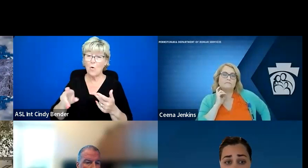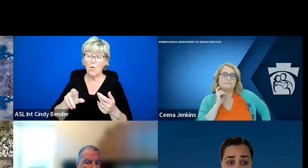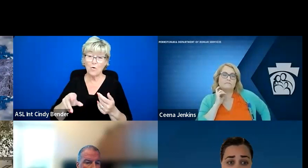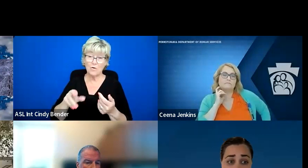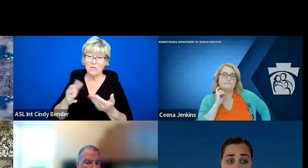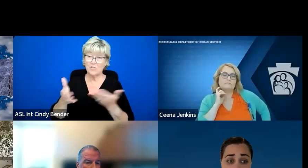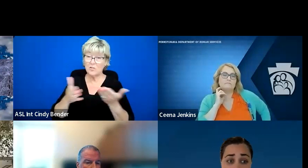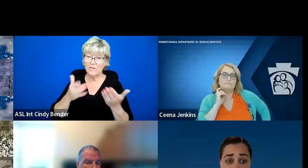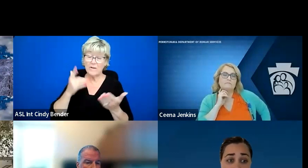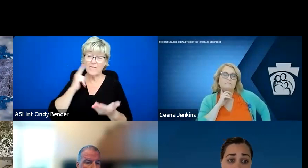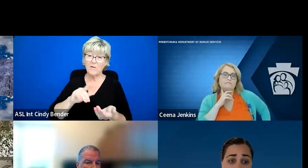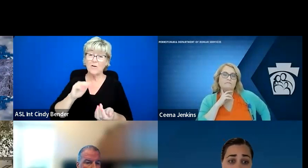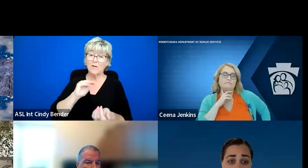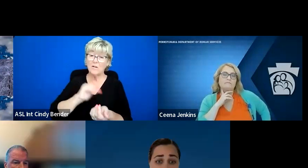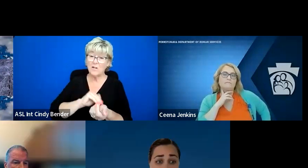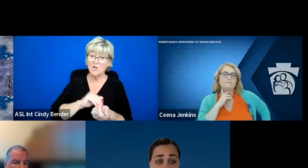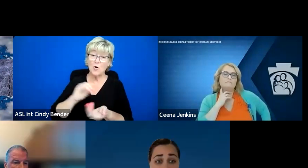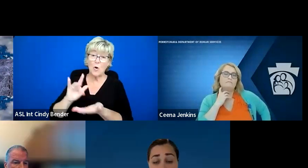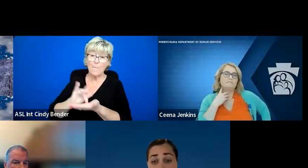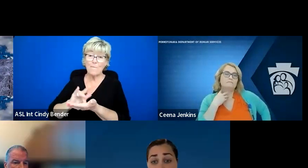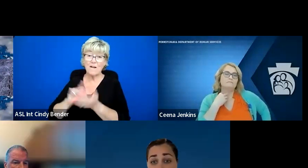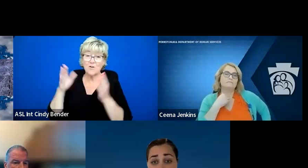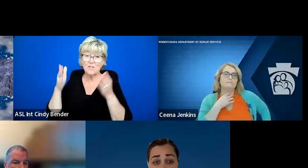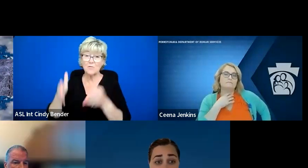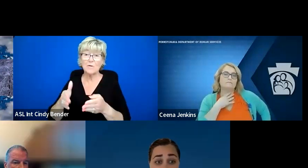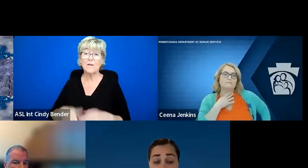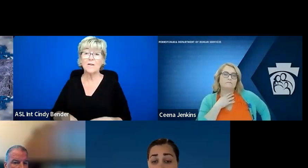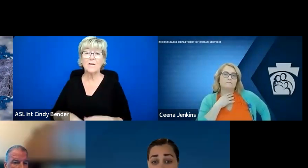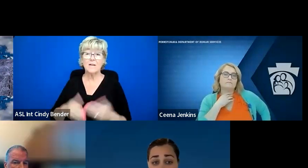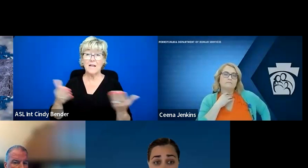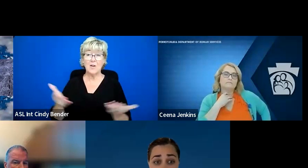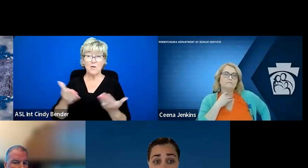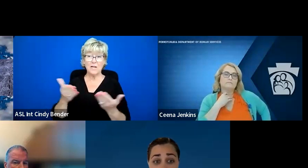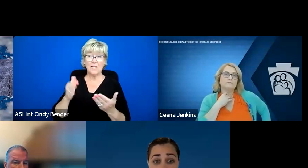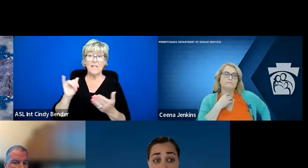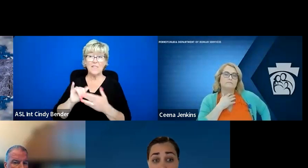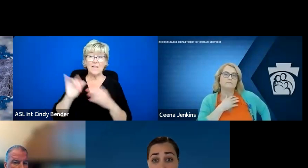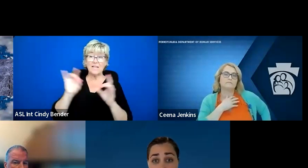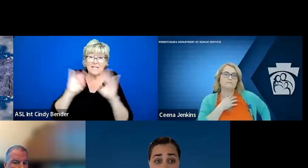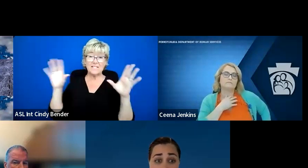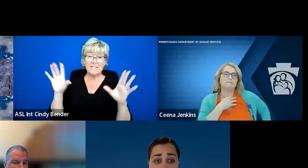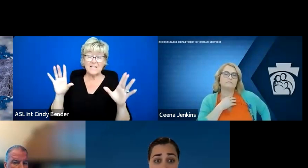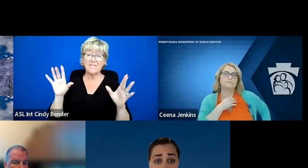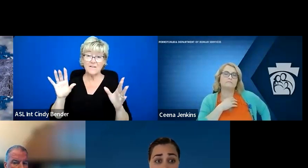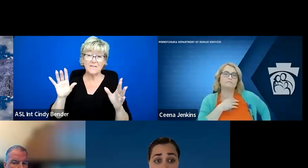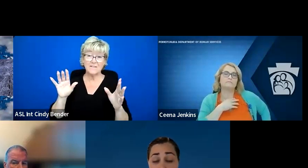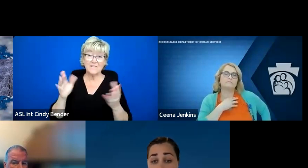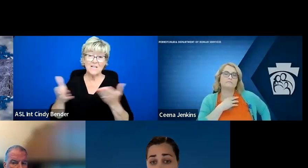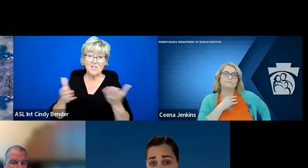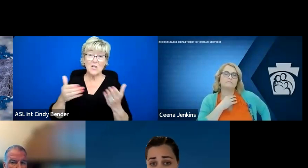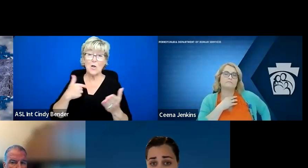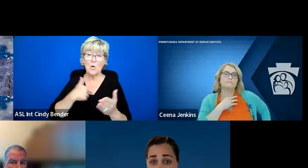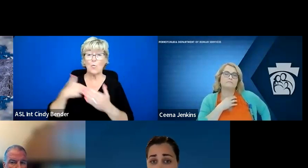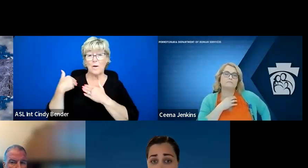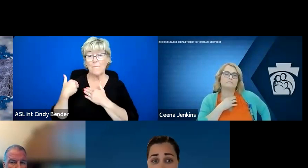treatment appointments. And so here at the Disaster Services Branch, we are responsible for training